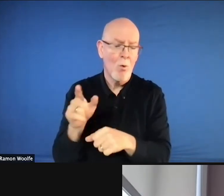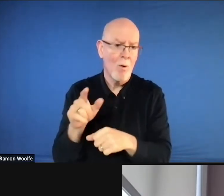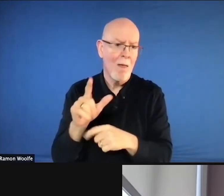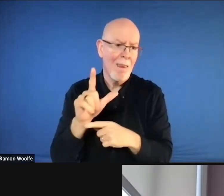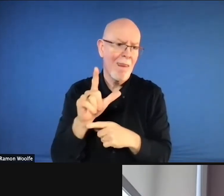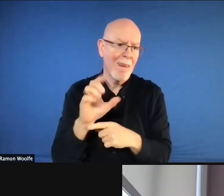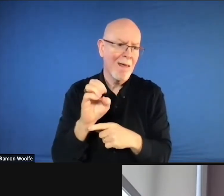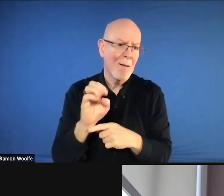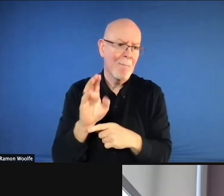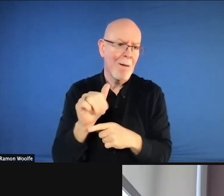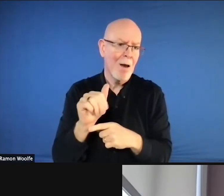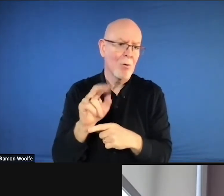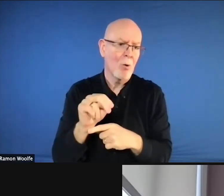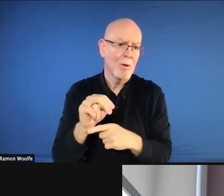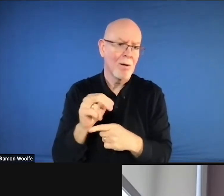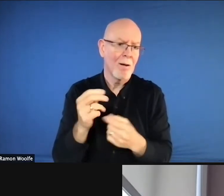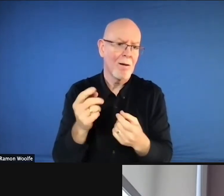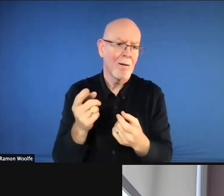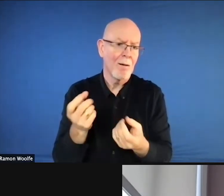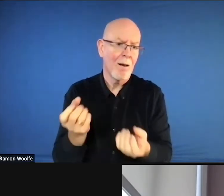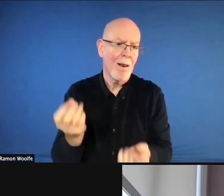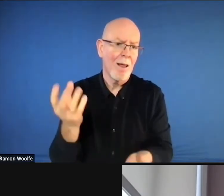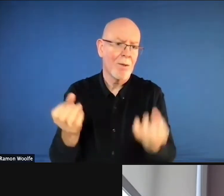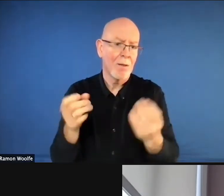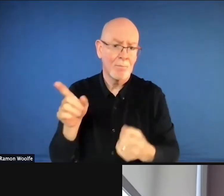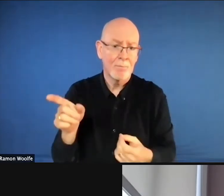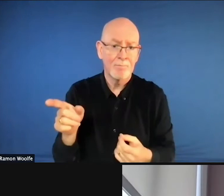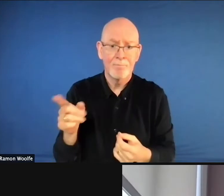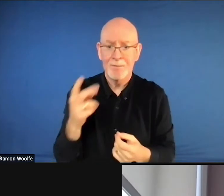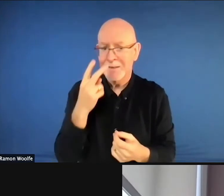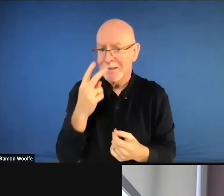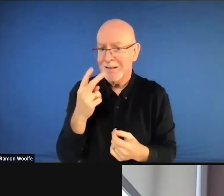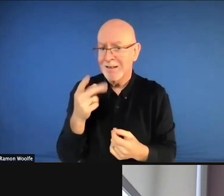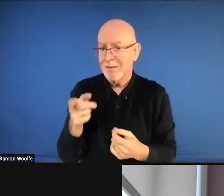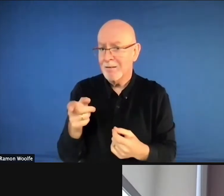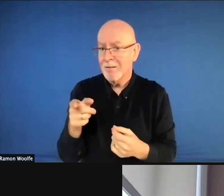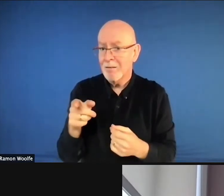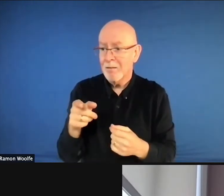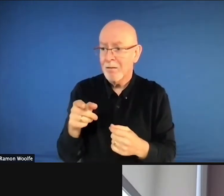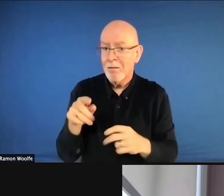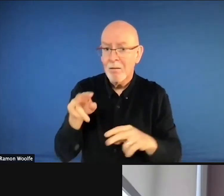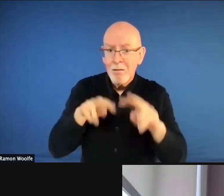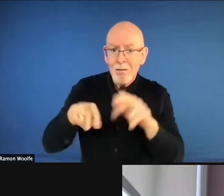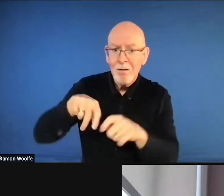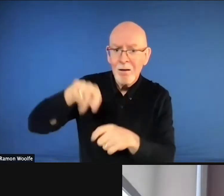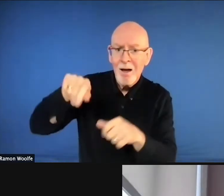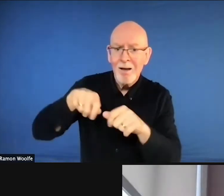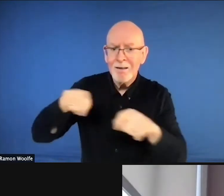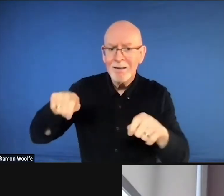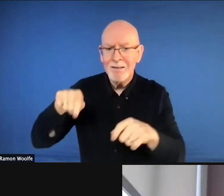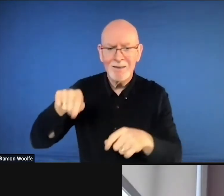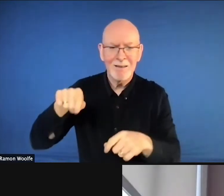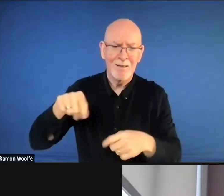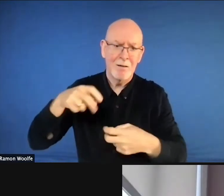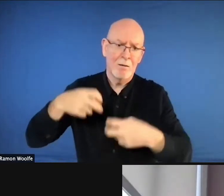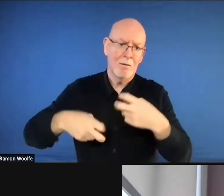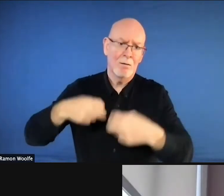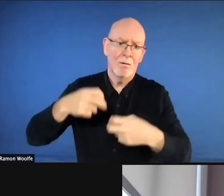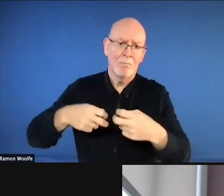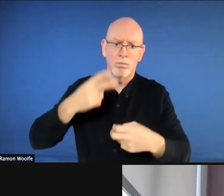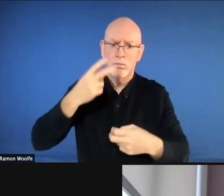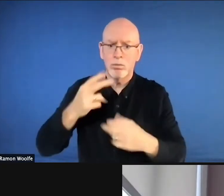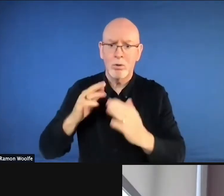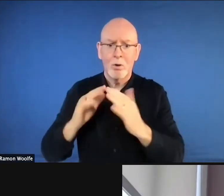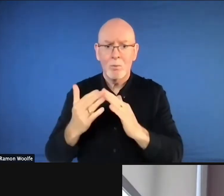multitude of actors collecting data, what would be a question that you would ask yourself before going going ahead with the research or